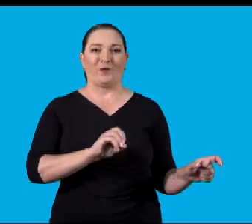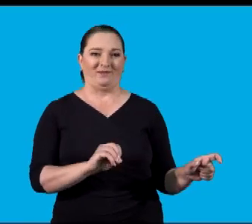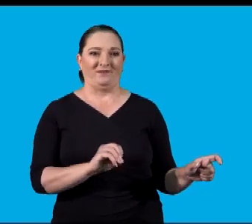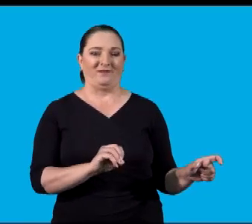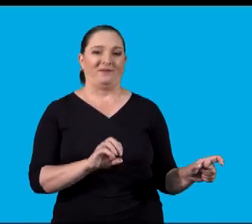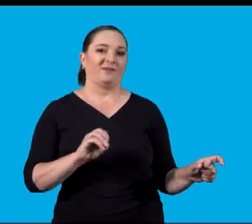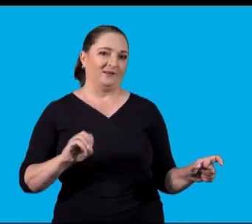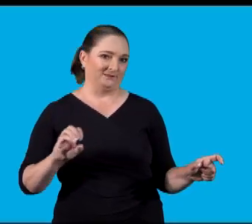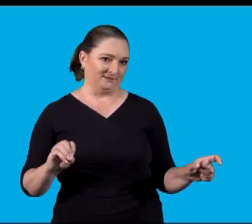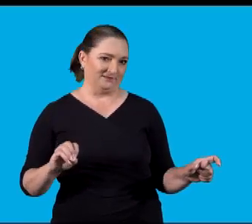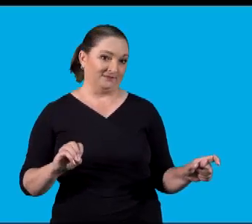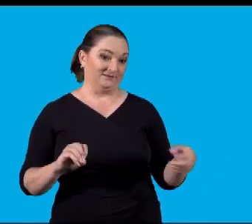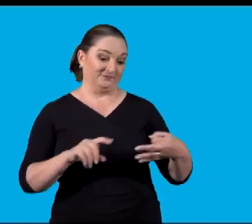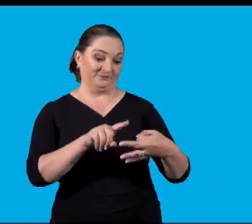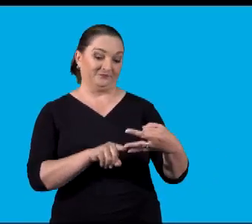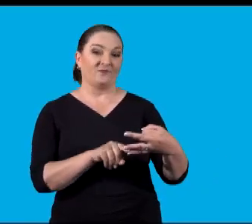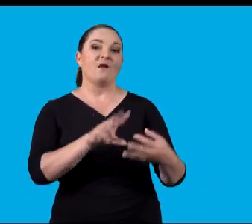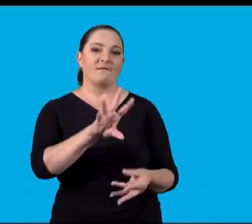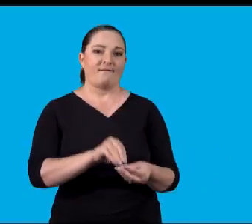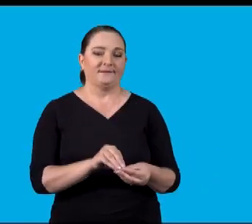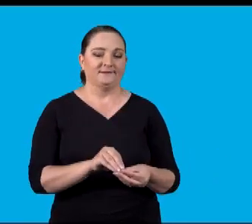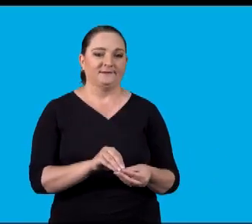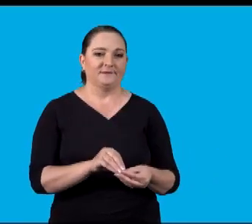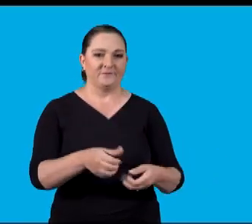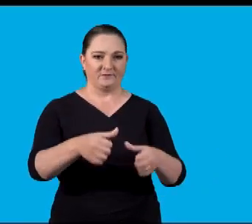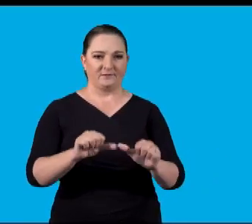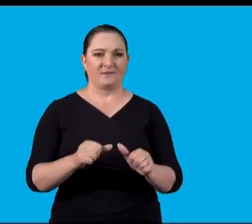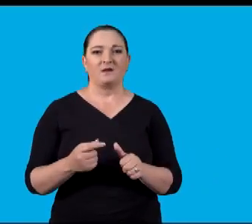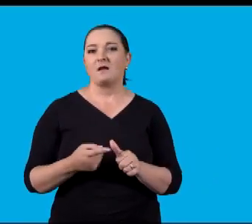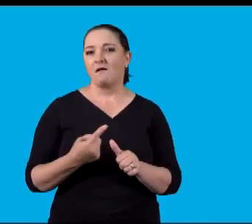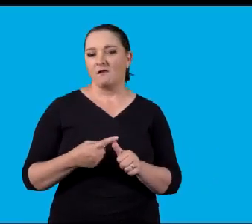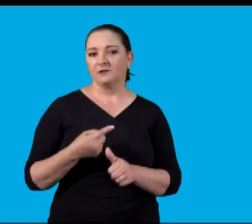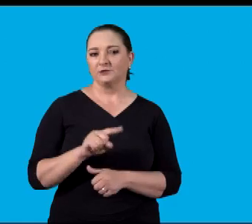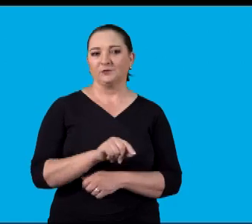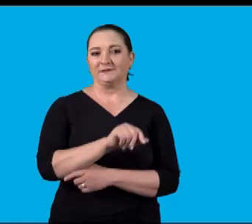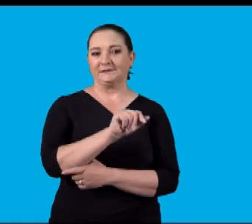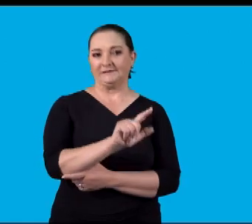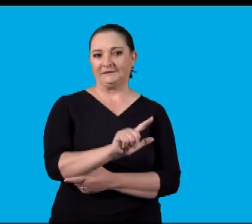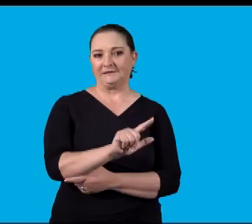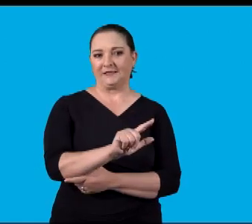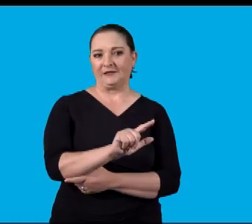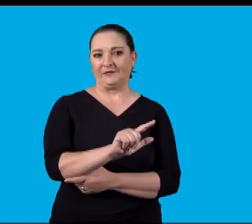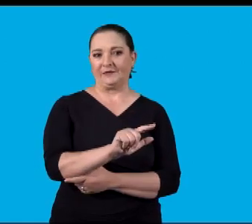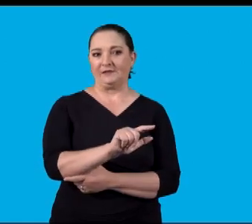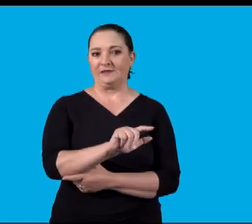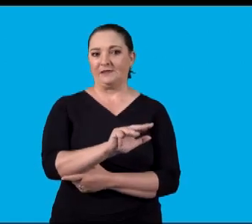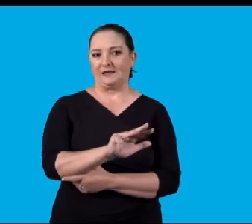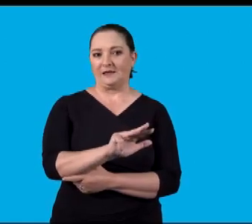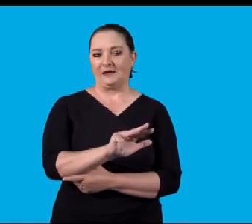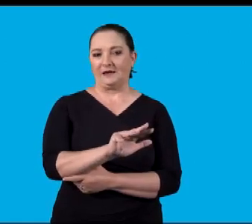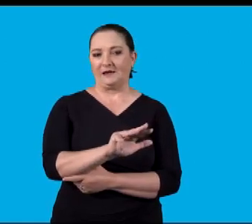320,000. Then I'm just going to add these three figures together and I'll end up with my